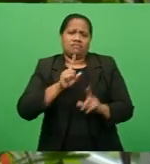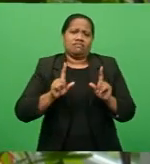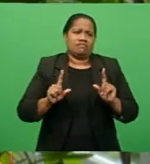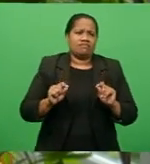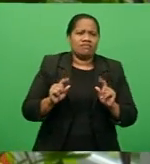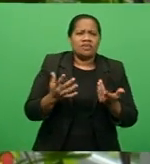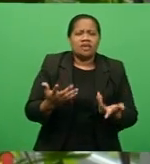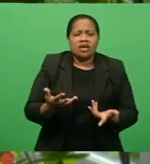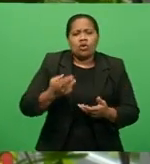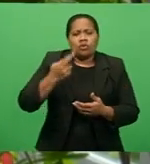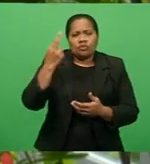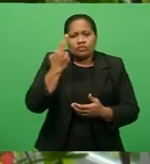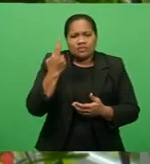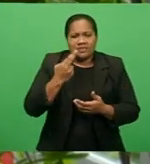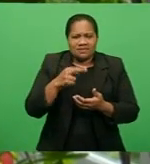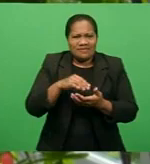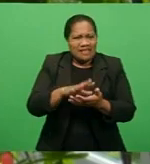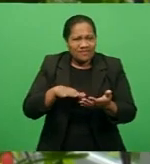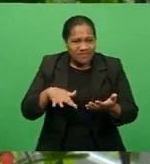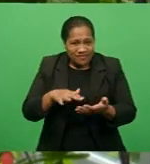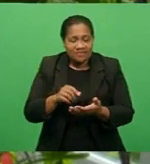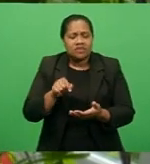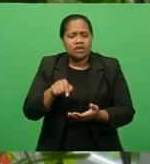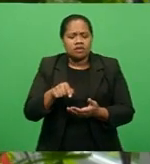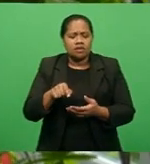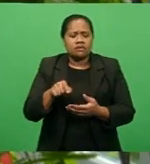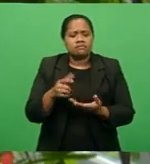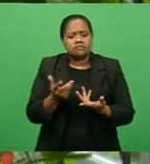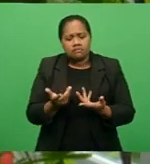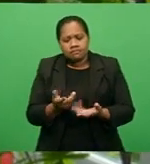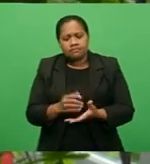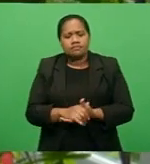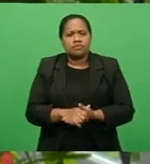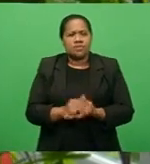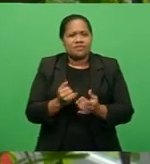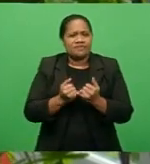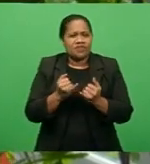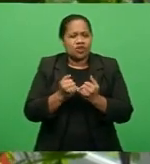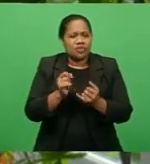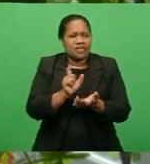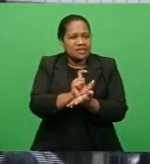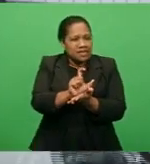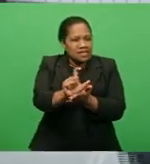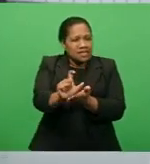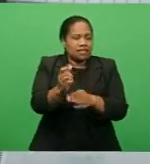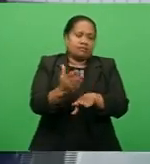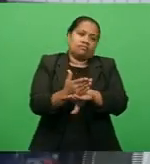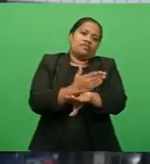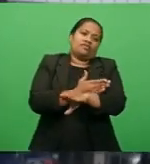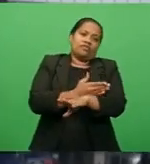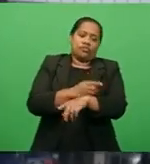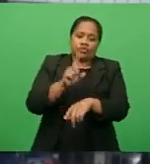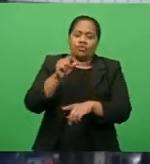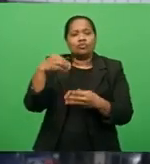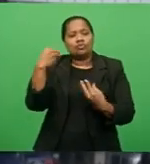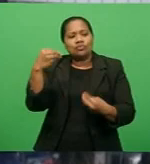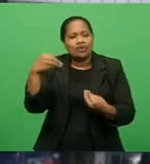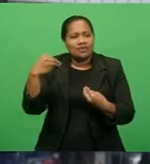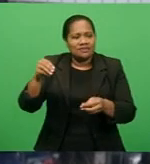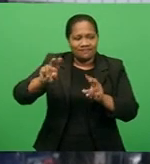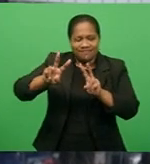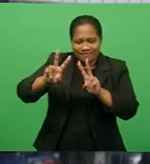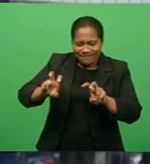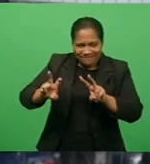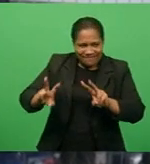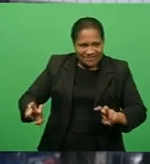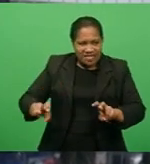risk profiling to be very clear before we undertake any audit investigation. People